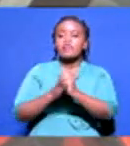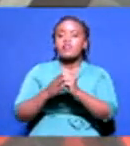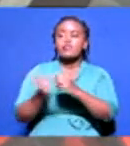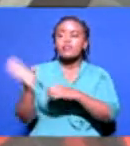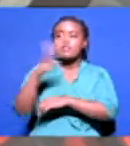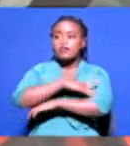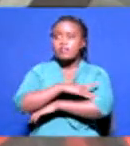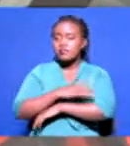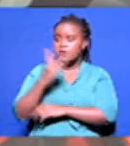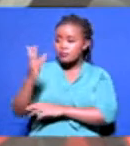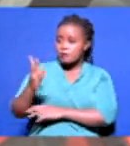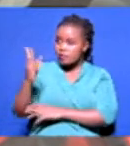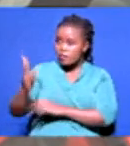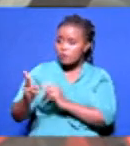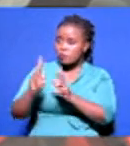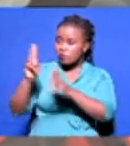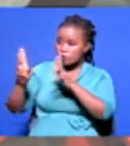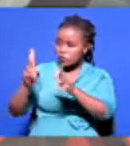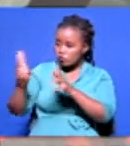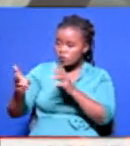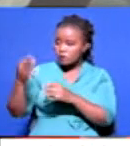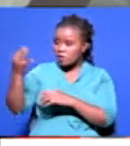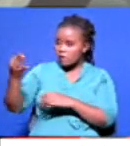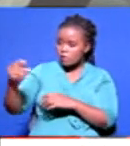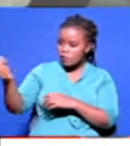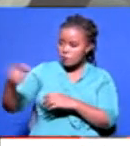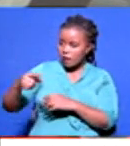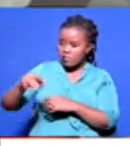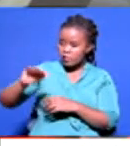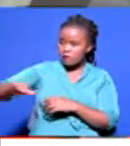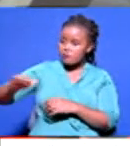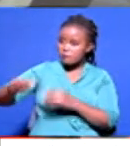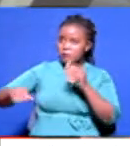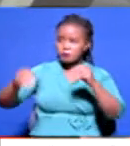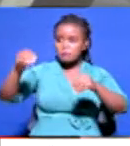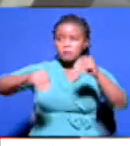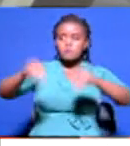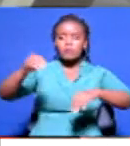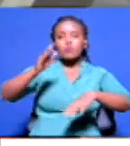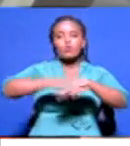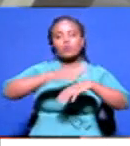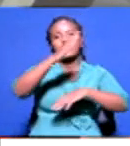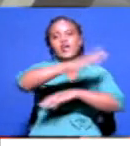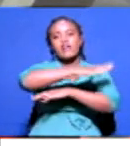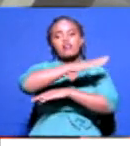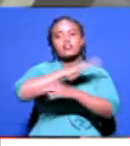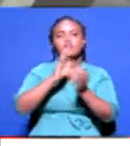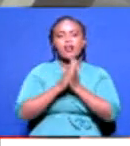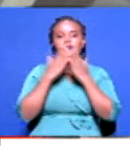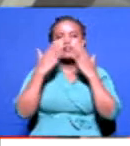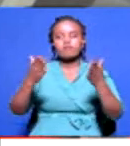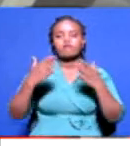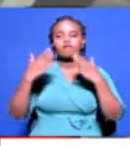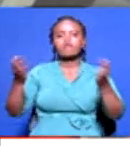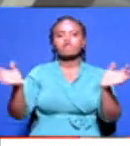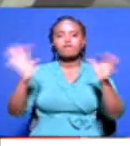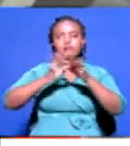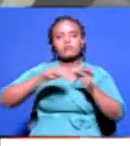To 3 months before the general election. Good evening and thank you for joining us. And of